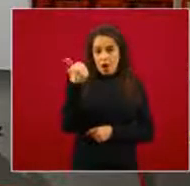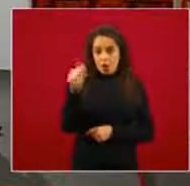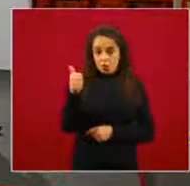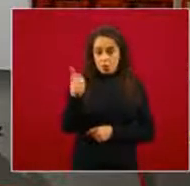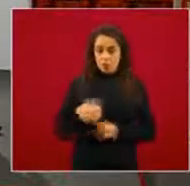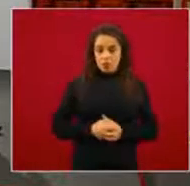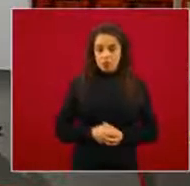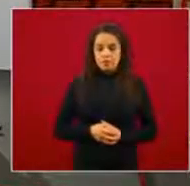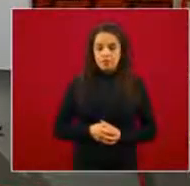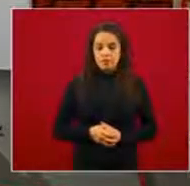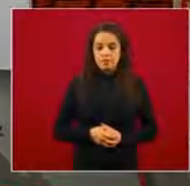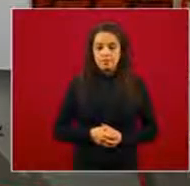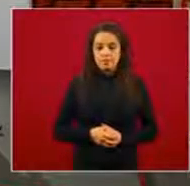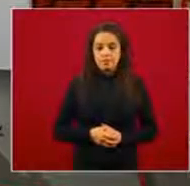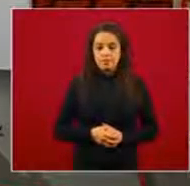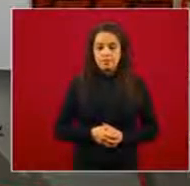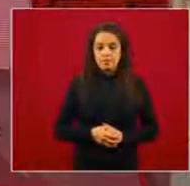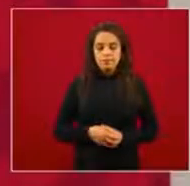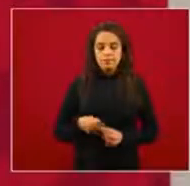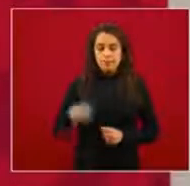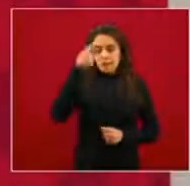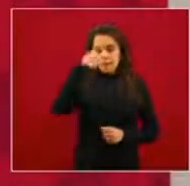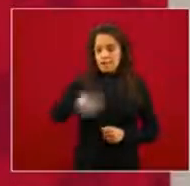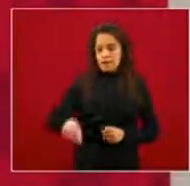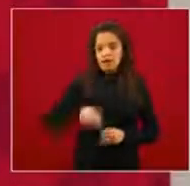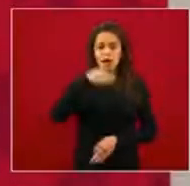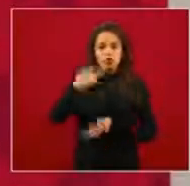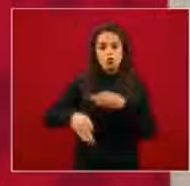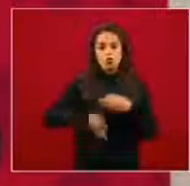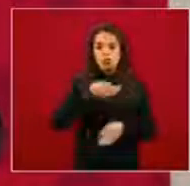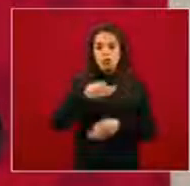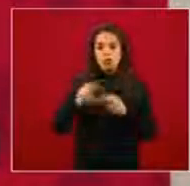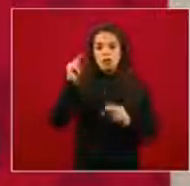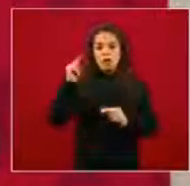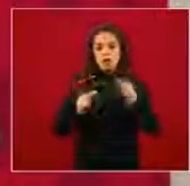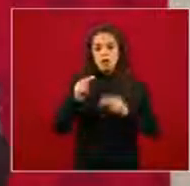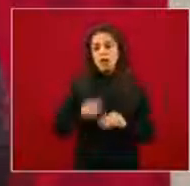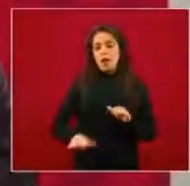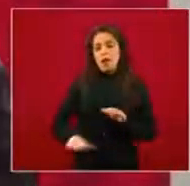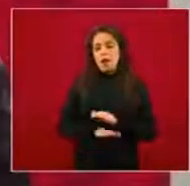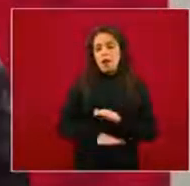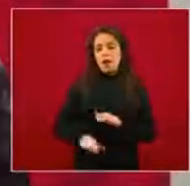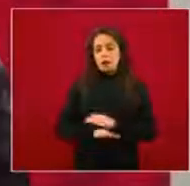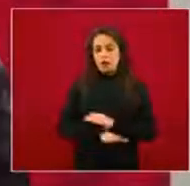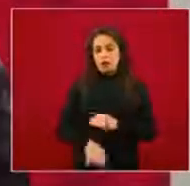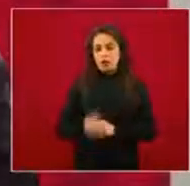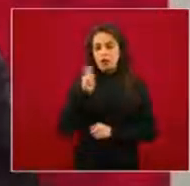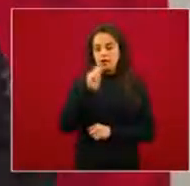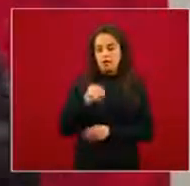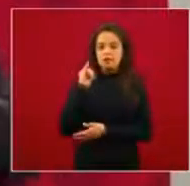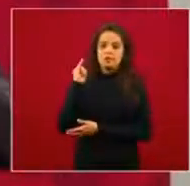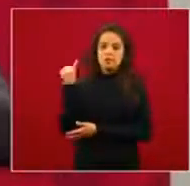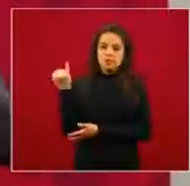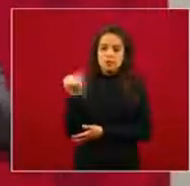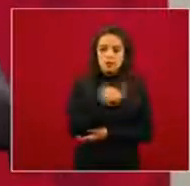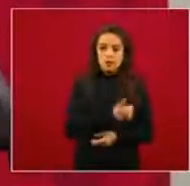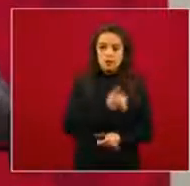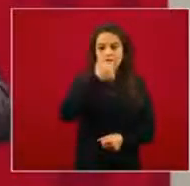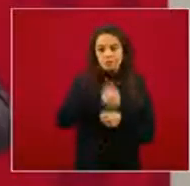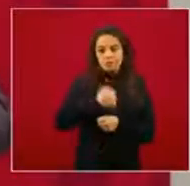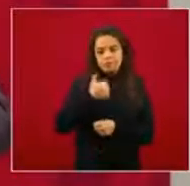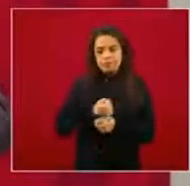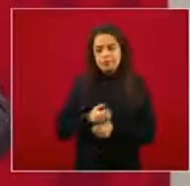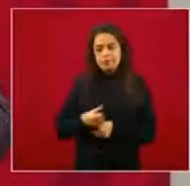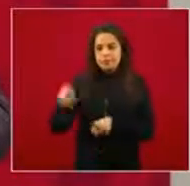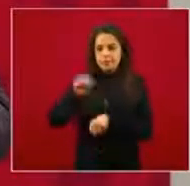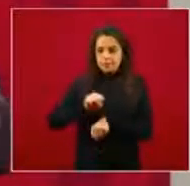start 2020 cycle. It's for all the elementary systems. There we will be